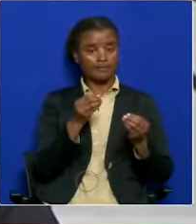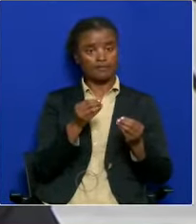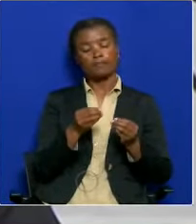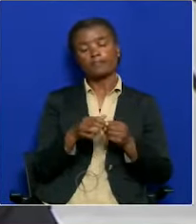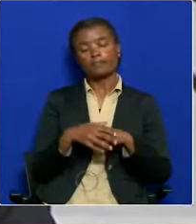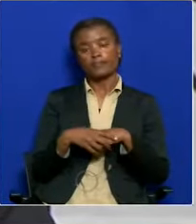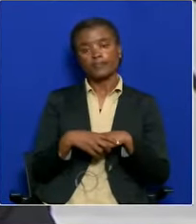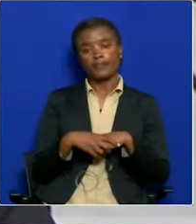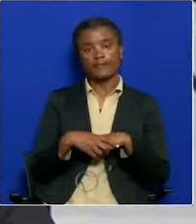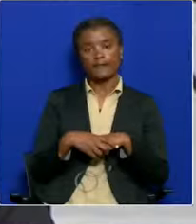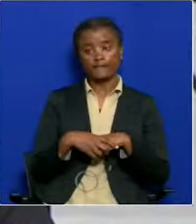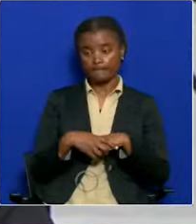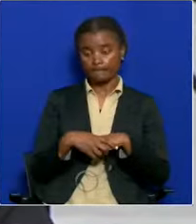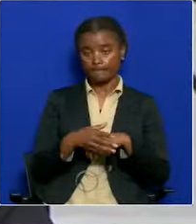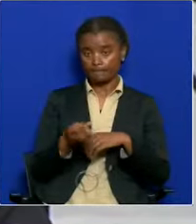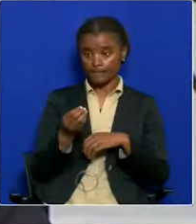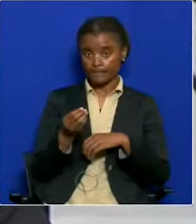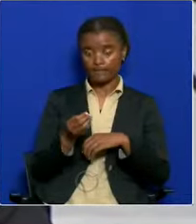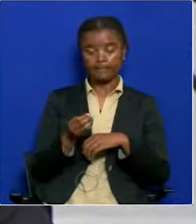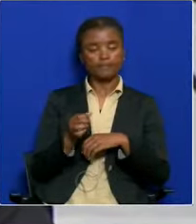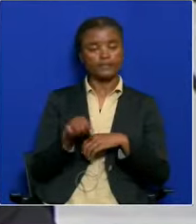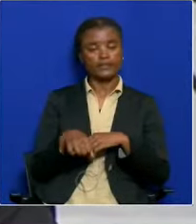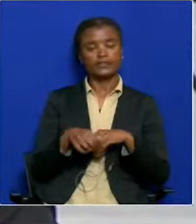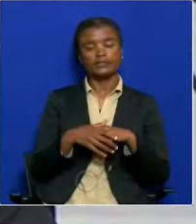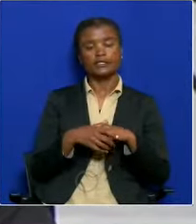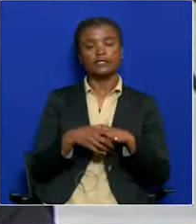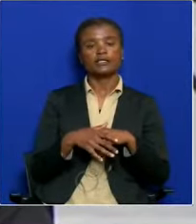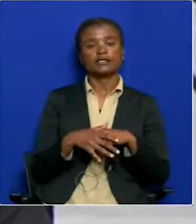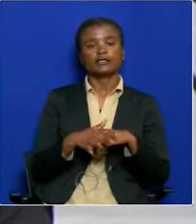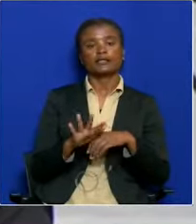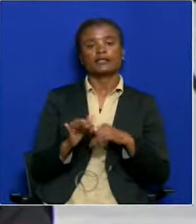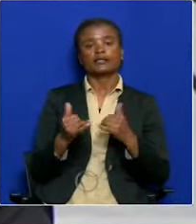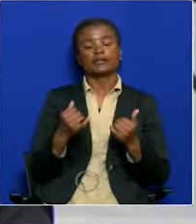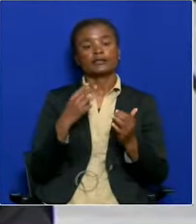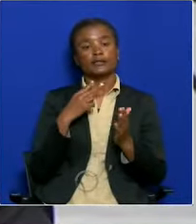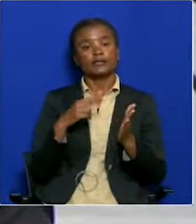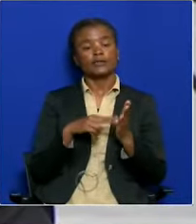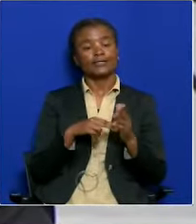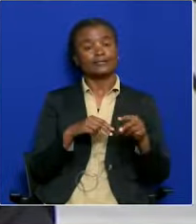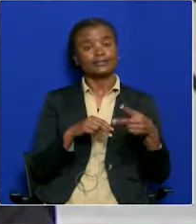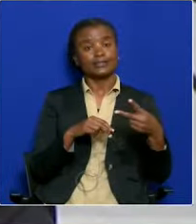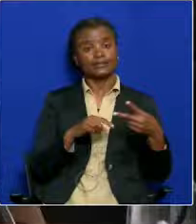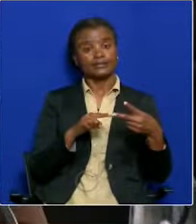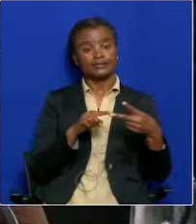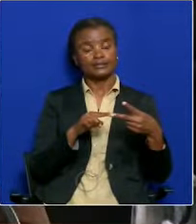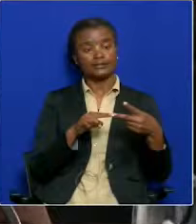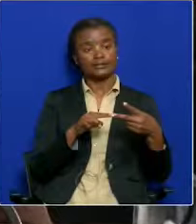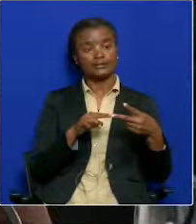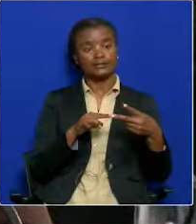there. Yes. So if you look at the second one, chat 2,